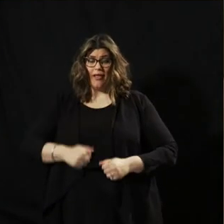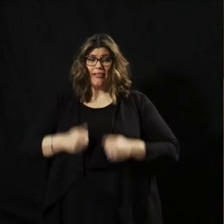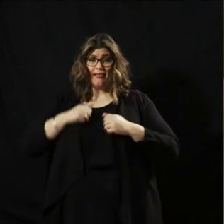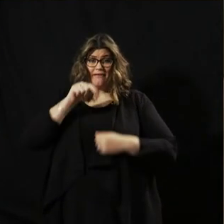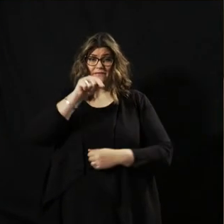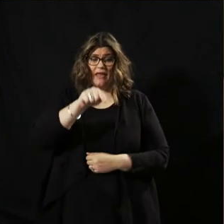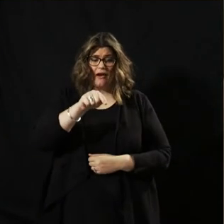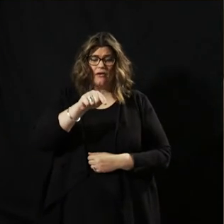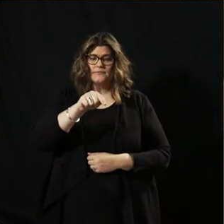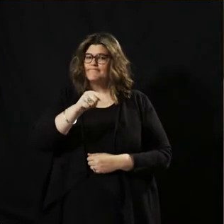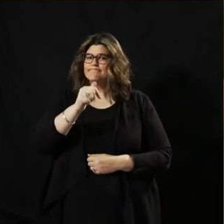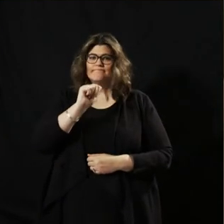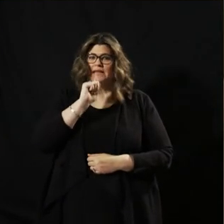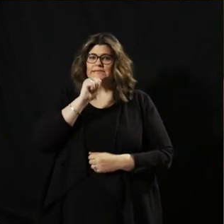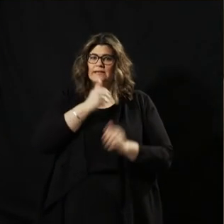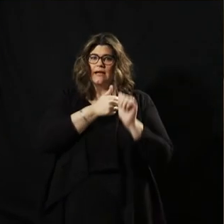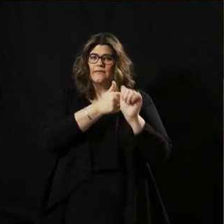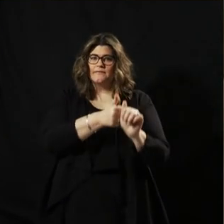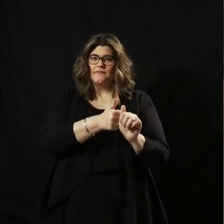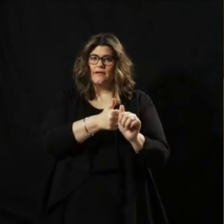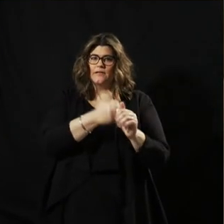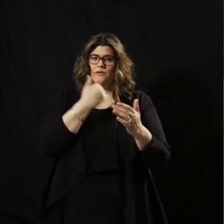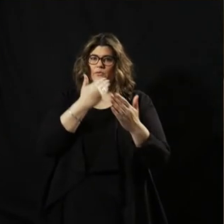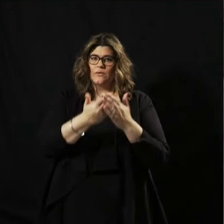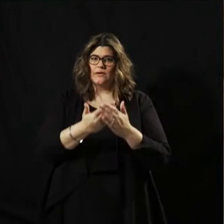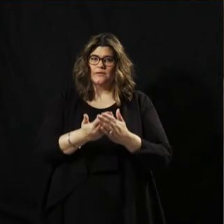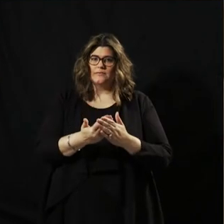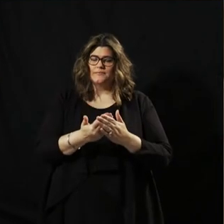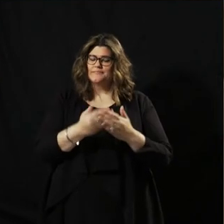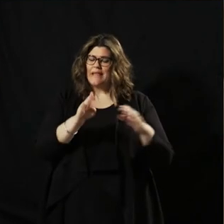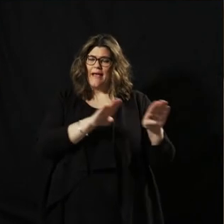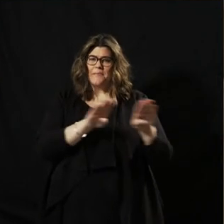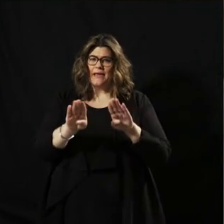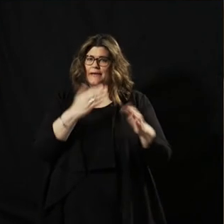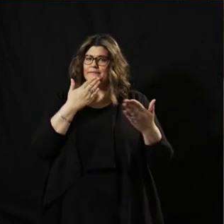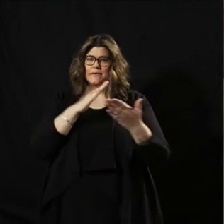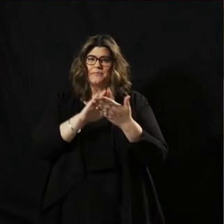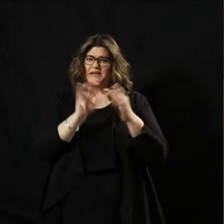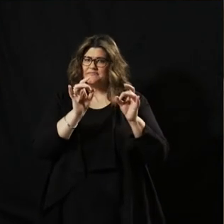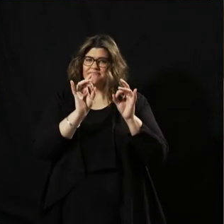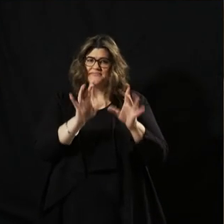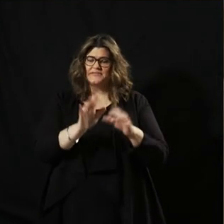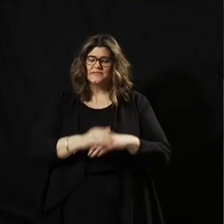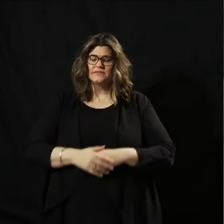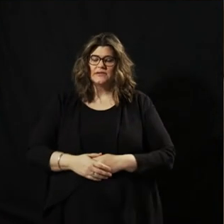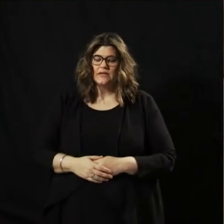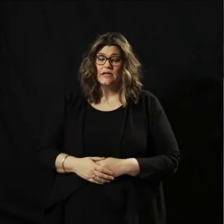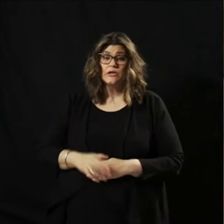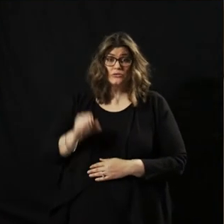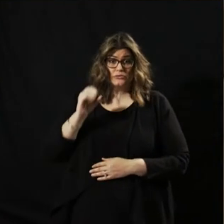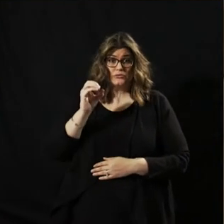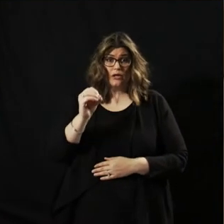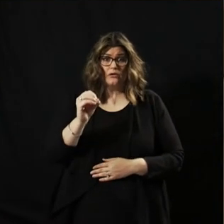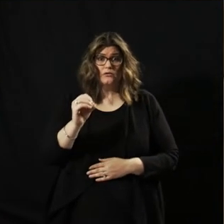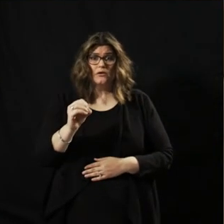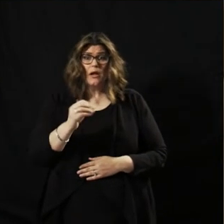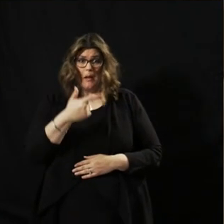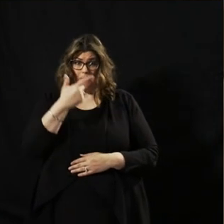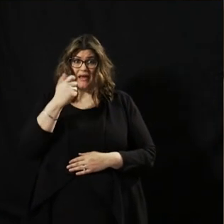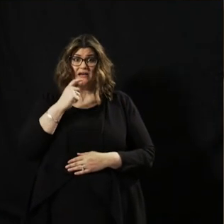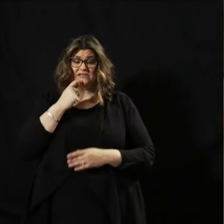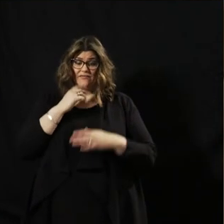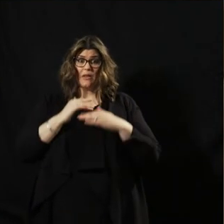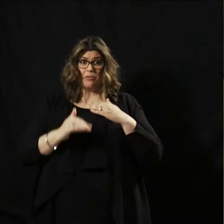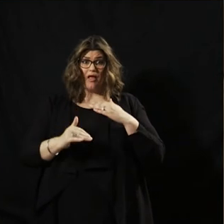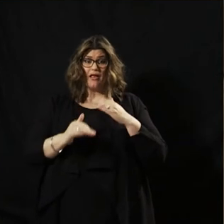defiled it by their conduct and deeds. Therefore I poured out my fury upon them, because of the blood that